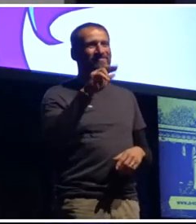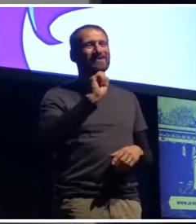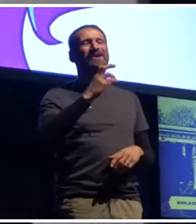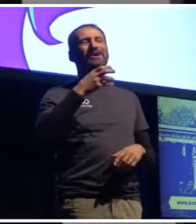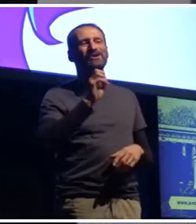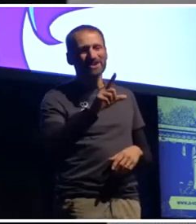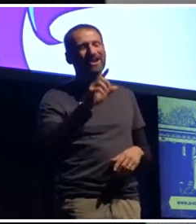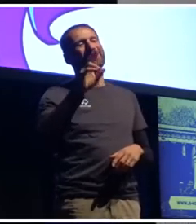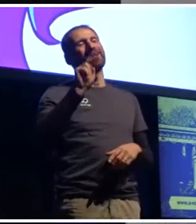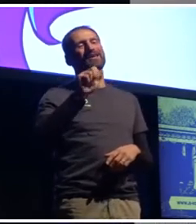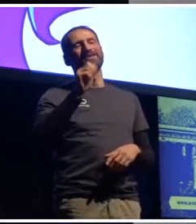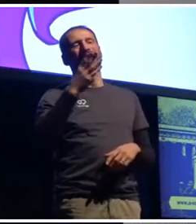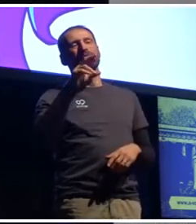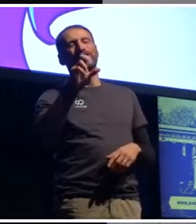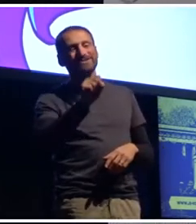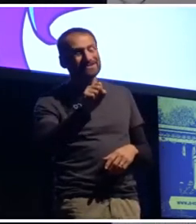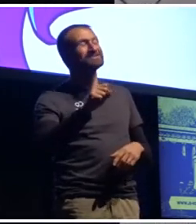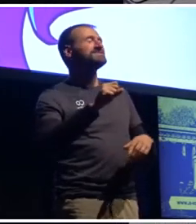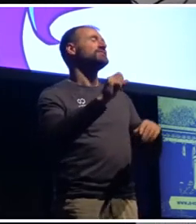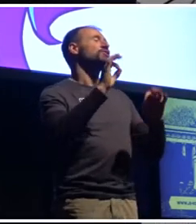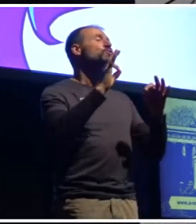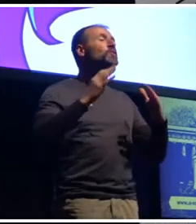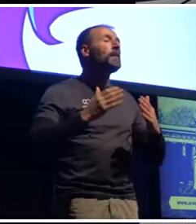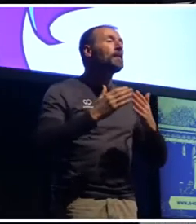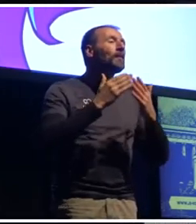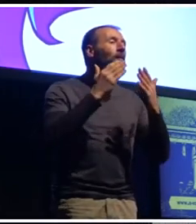München. München. It's a little truffy.